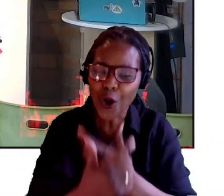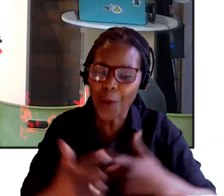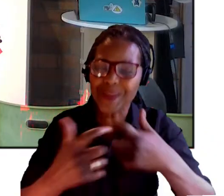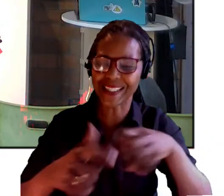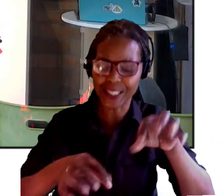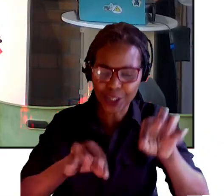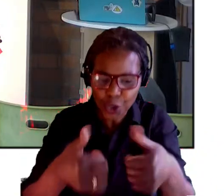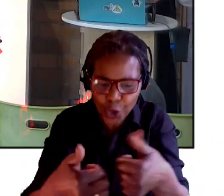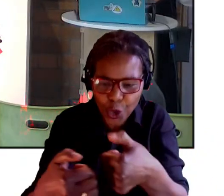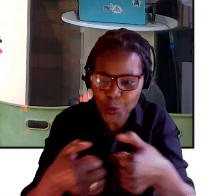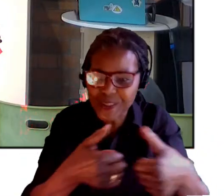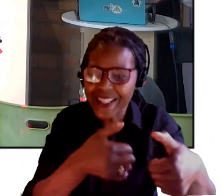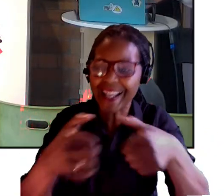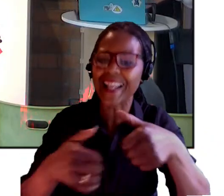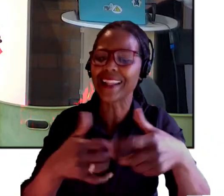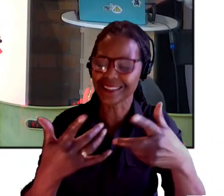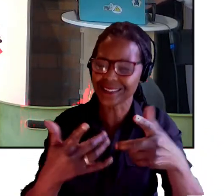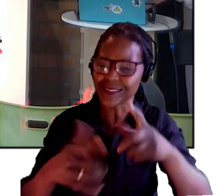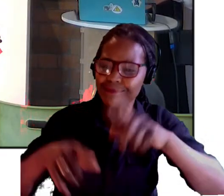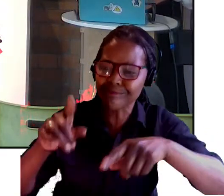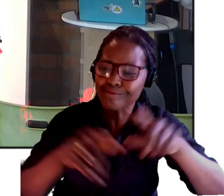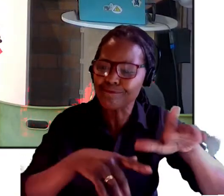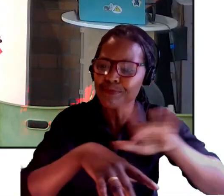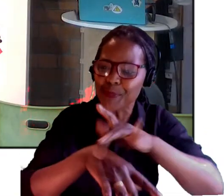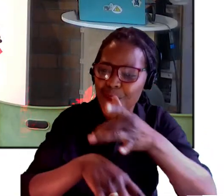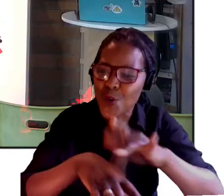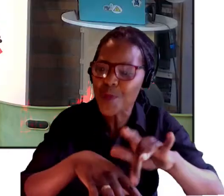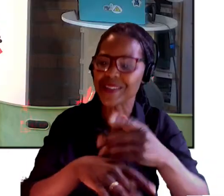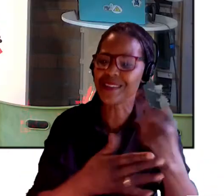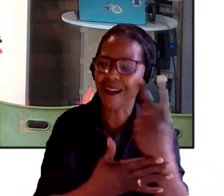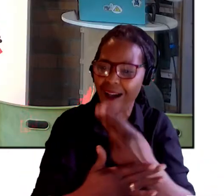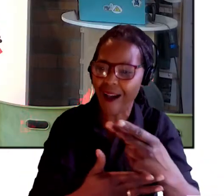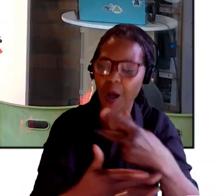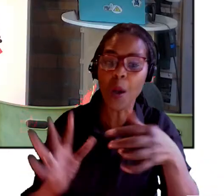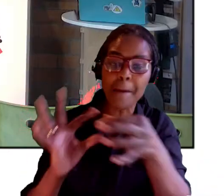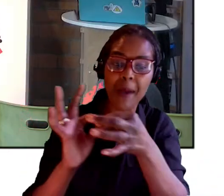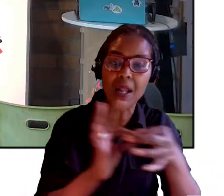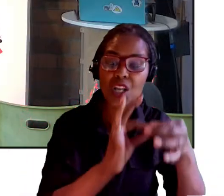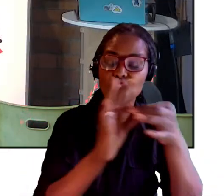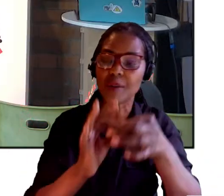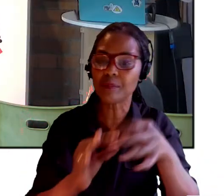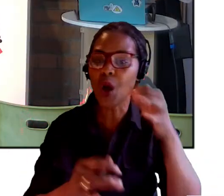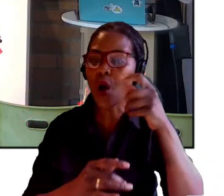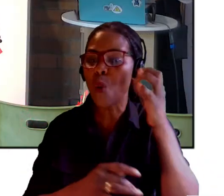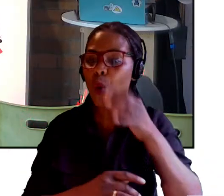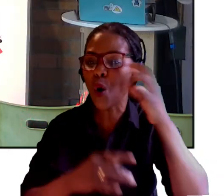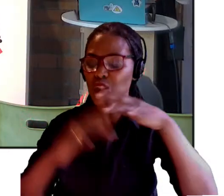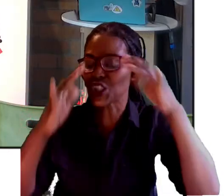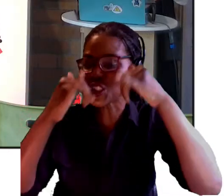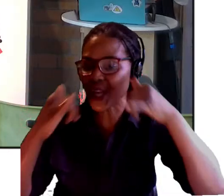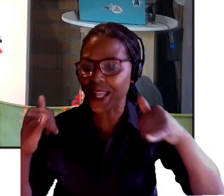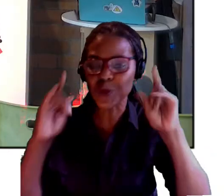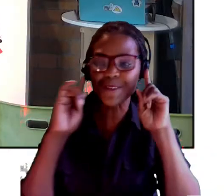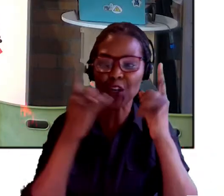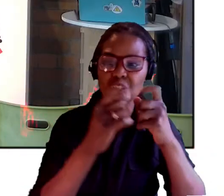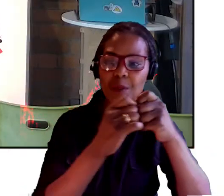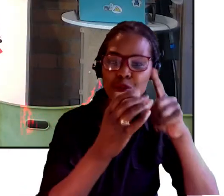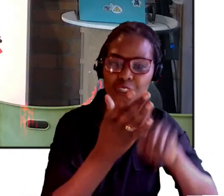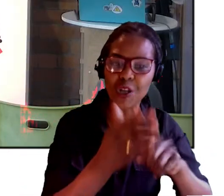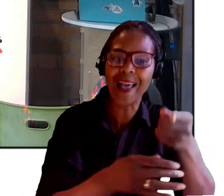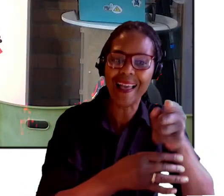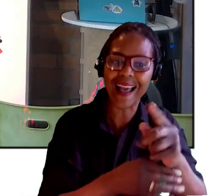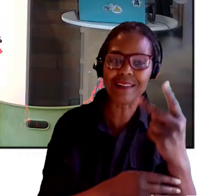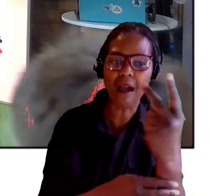art. And we're a partnership between Watershed, UE Bristol and the University of Bristol, and we're funded by Arts Council England. And what we do is we offer